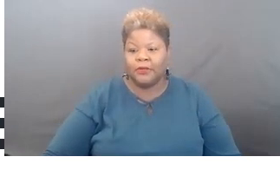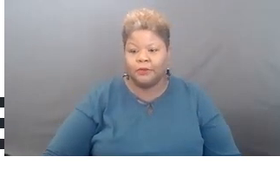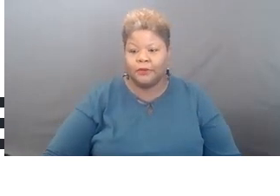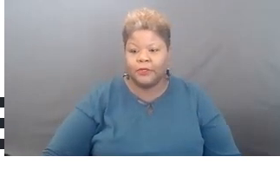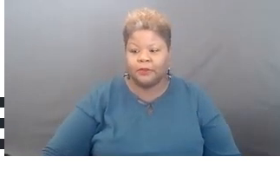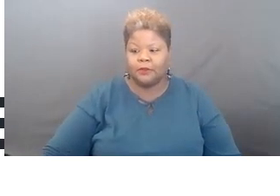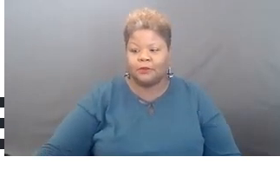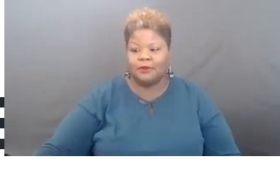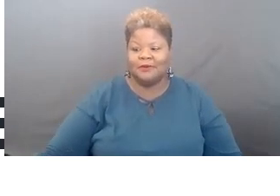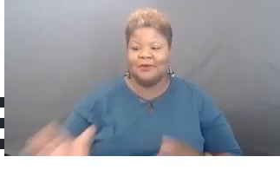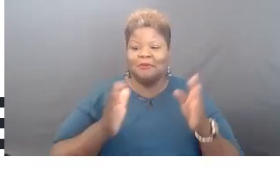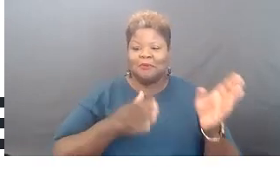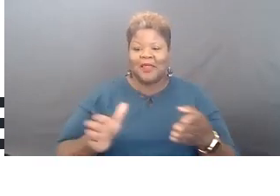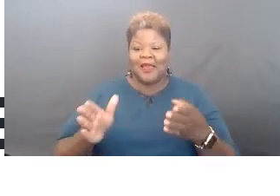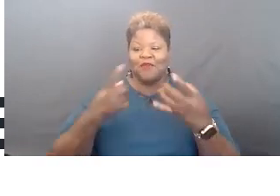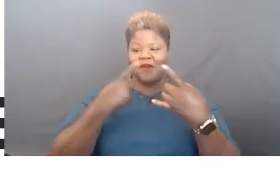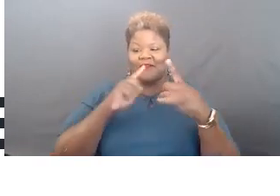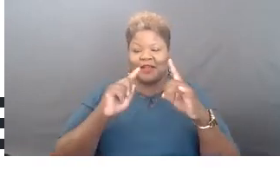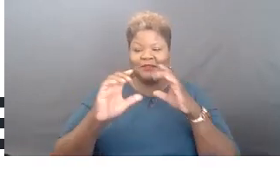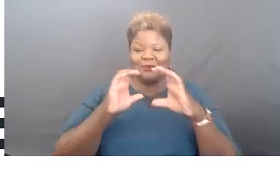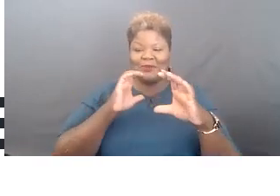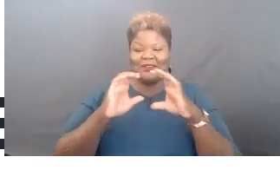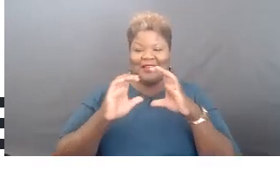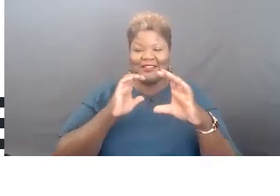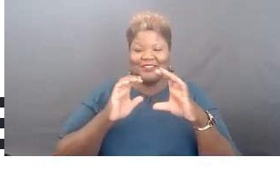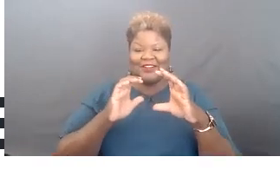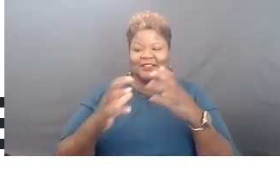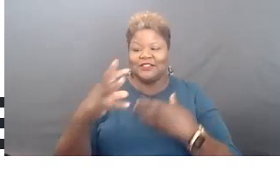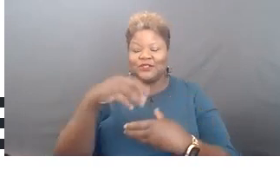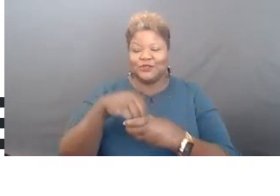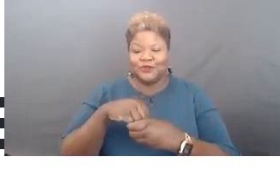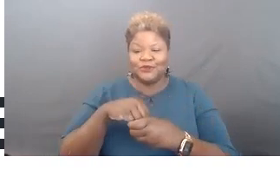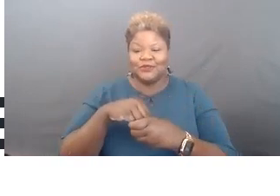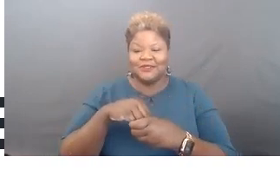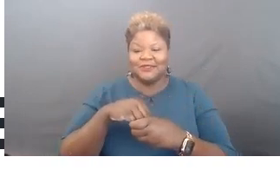is plan for effective communication, and this includes